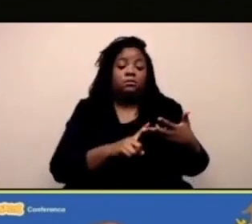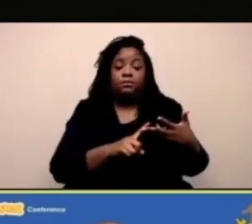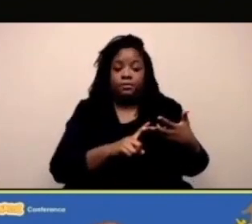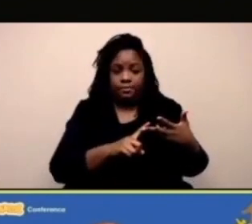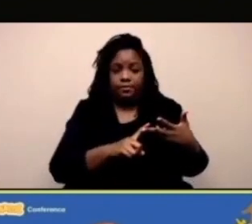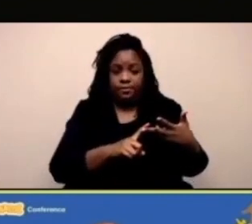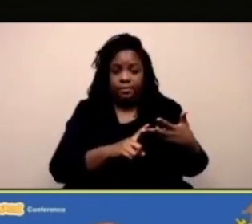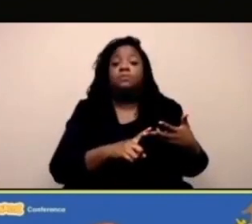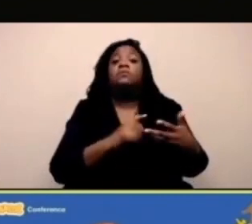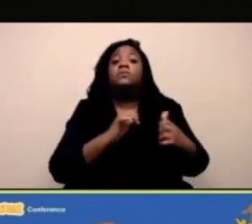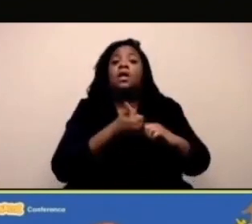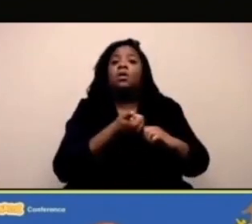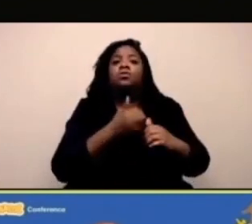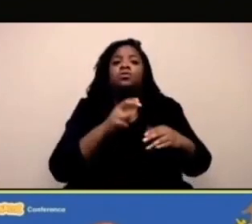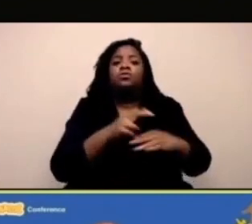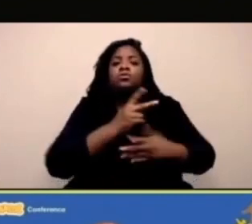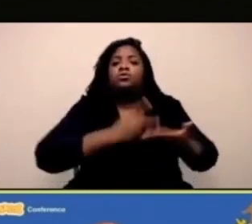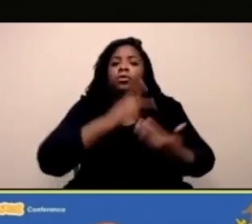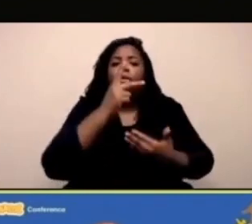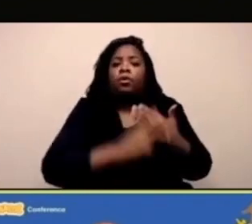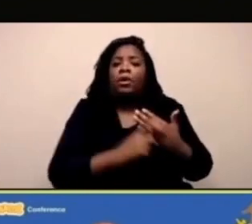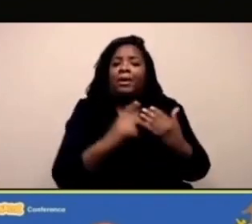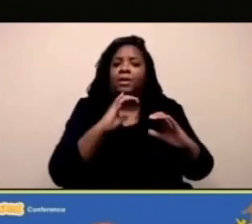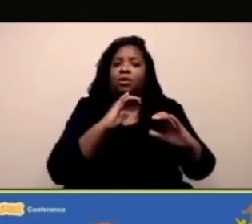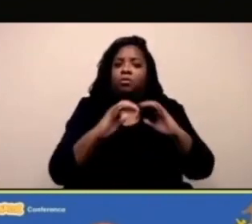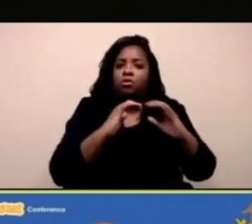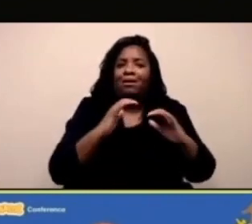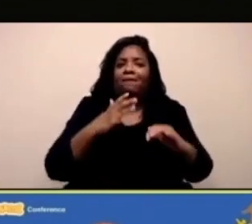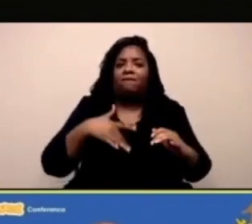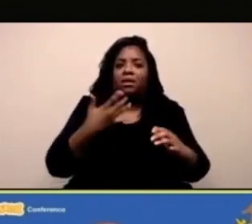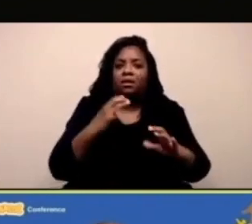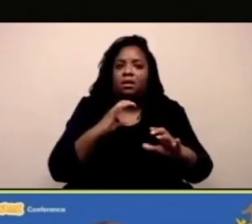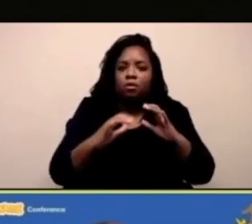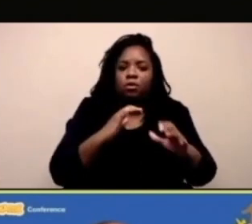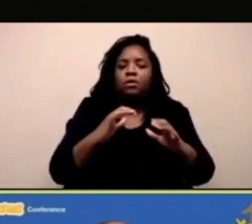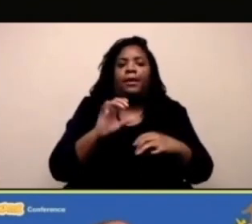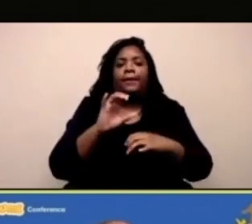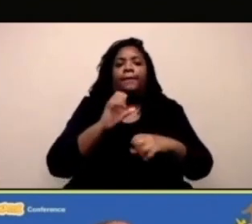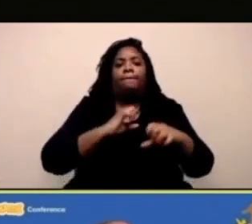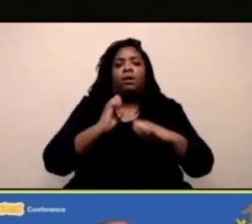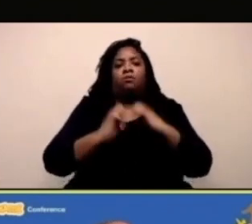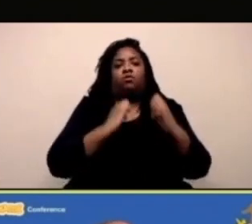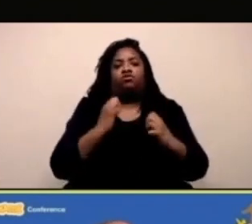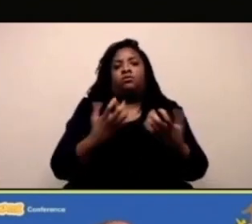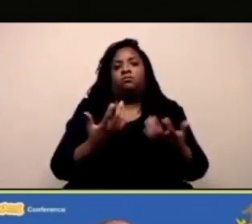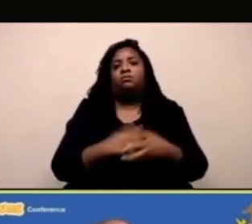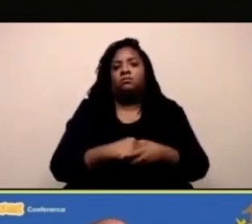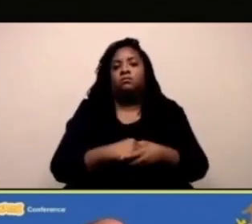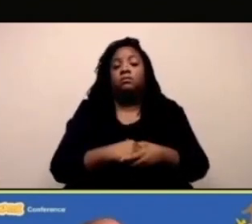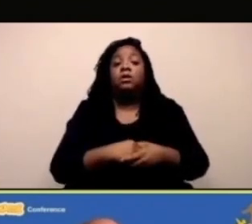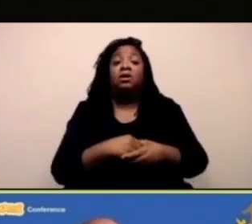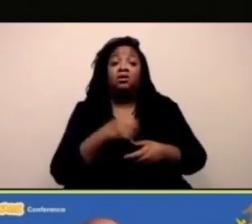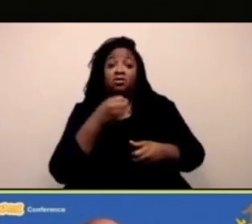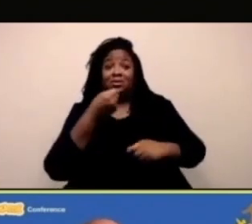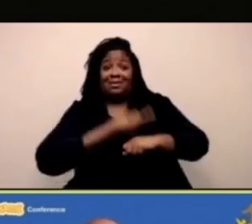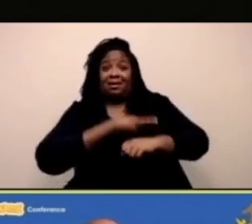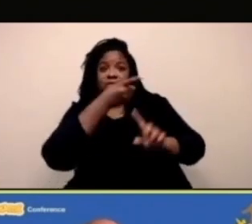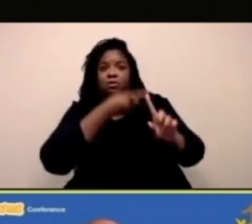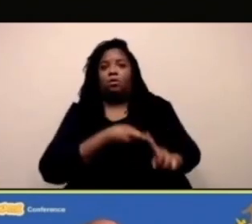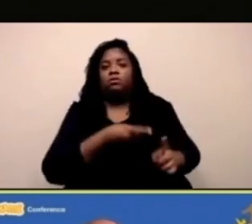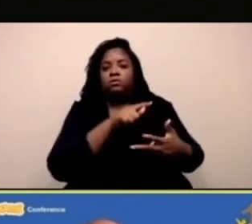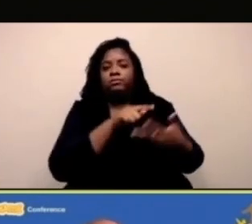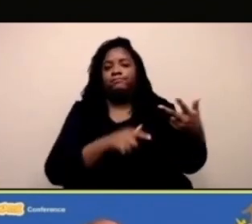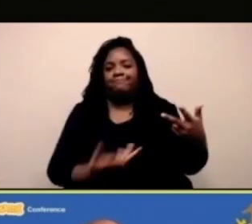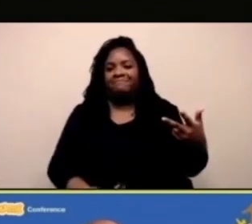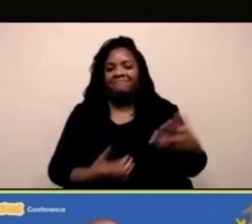and Scratch Junior to help us communicate a feeling or emotion. Okay. So those are today's objectives.